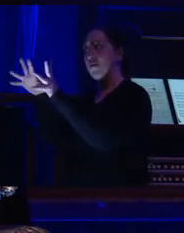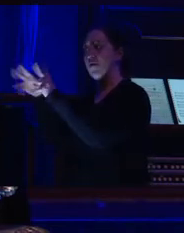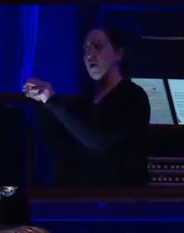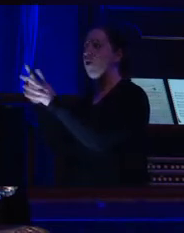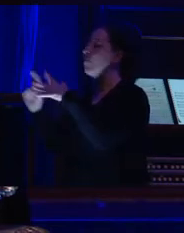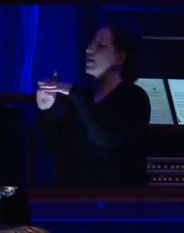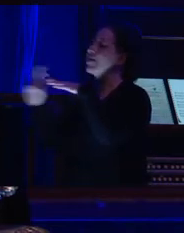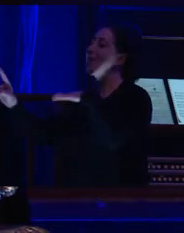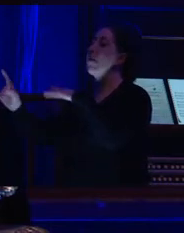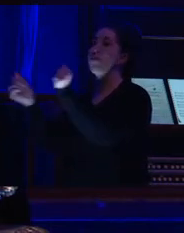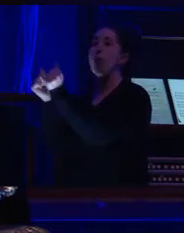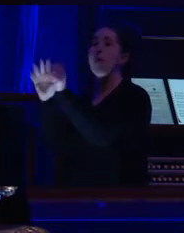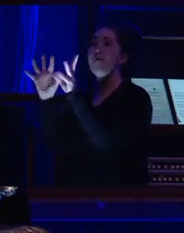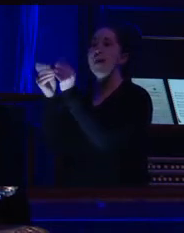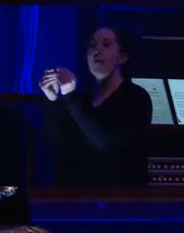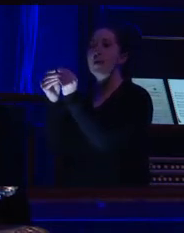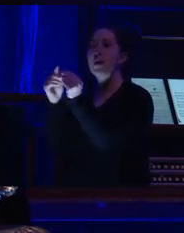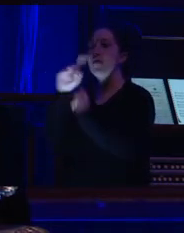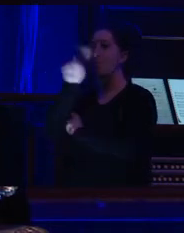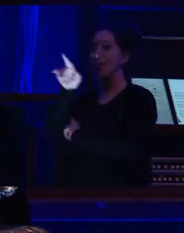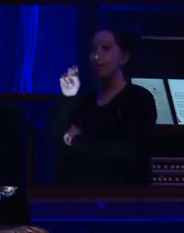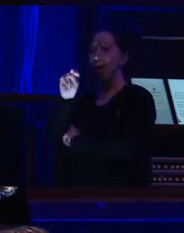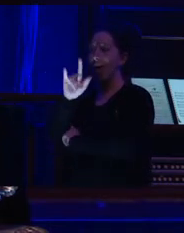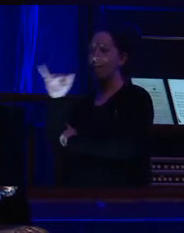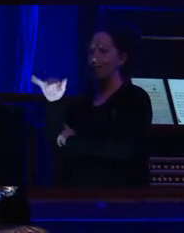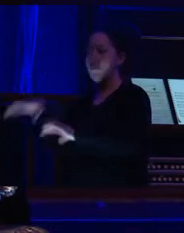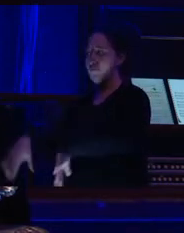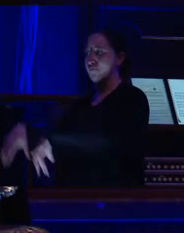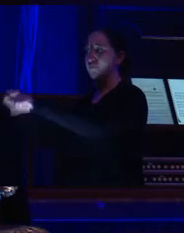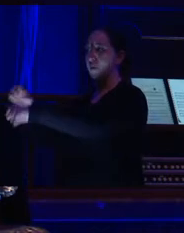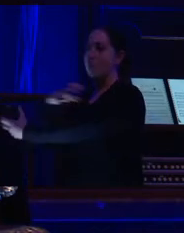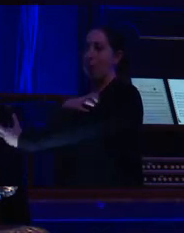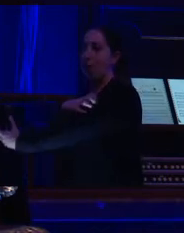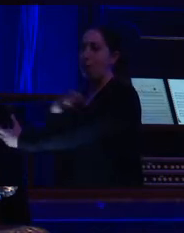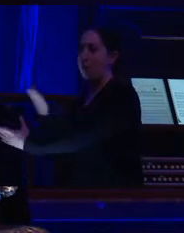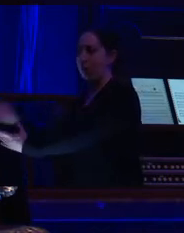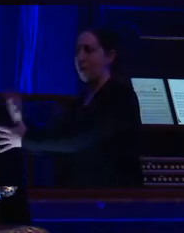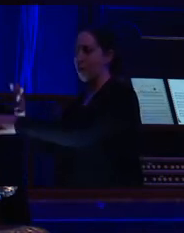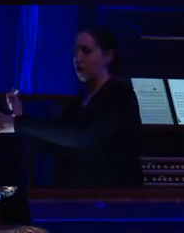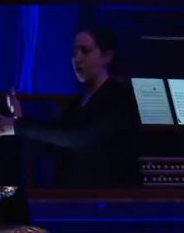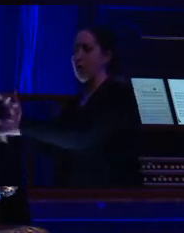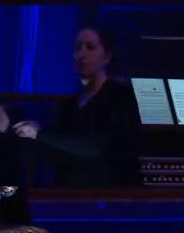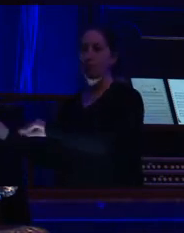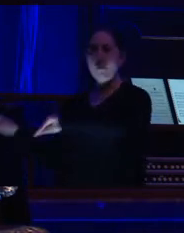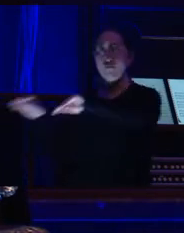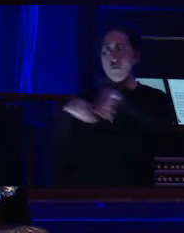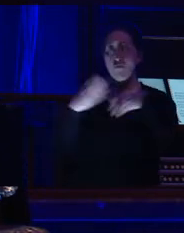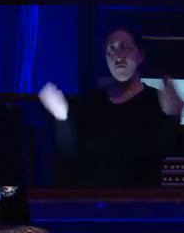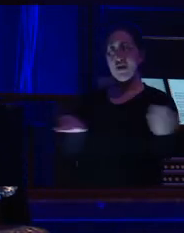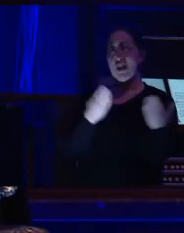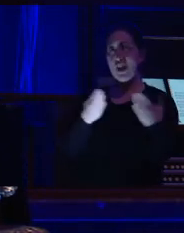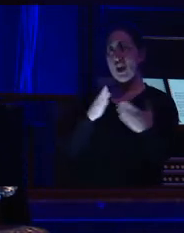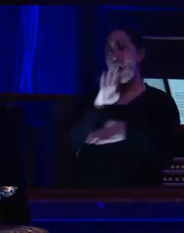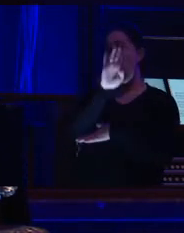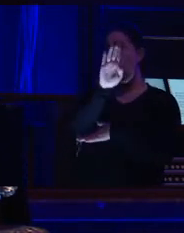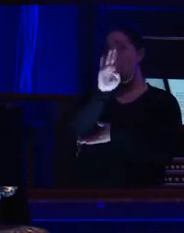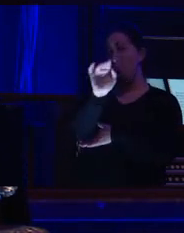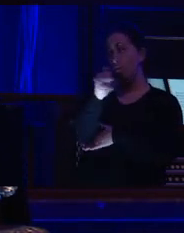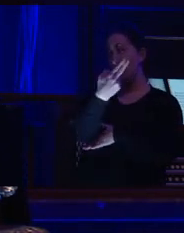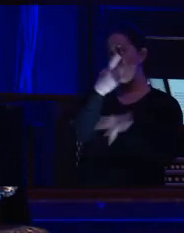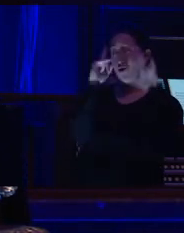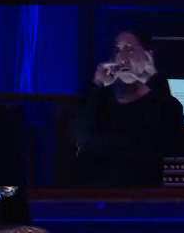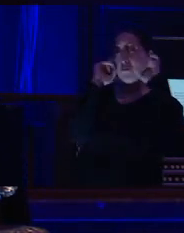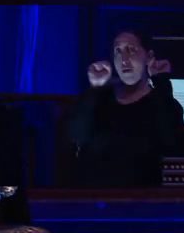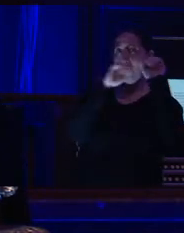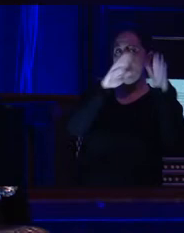U.S. after the Nazi regime came to power. Years later, President George H.W. Bush